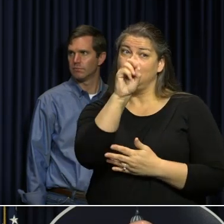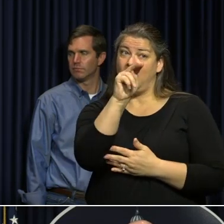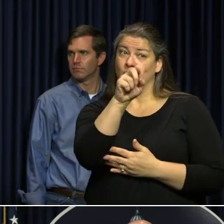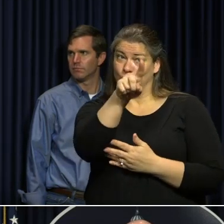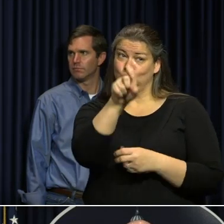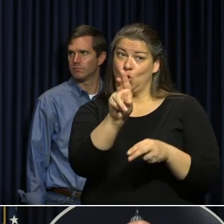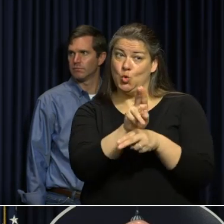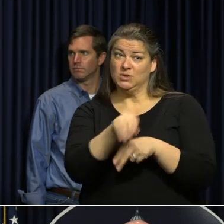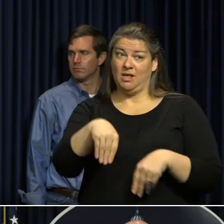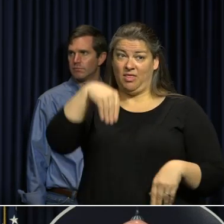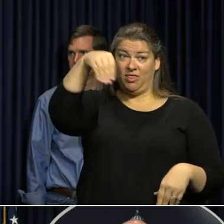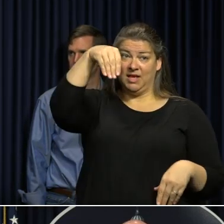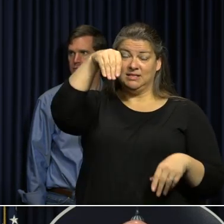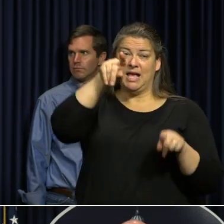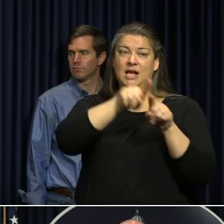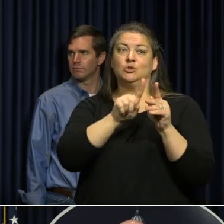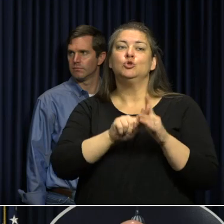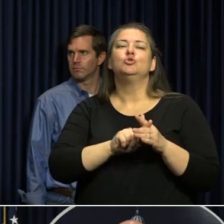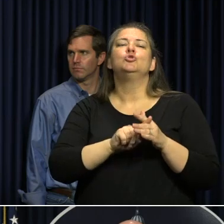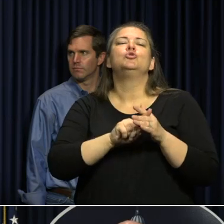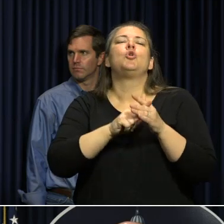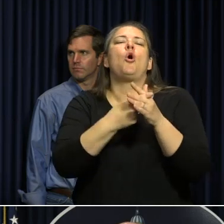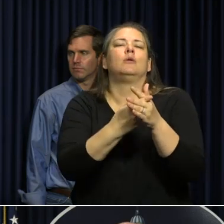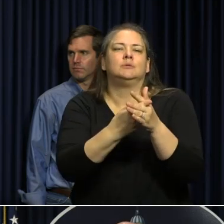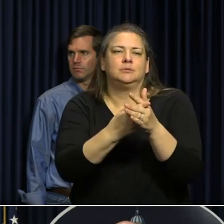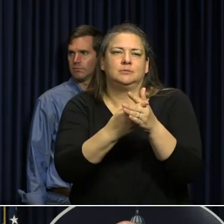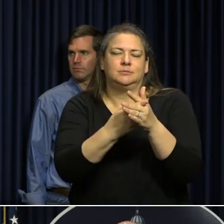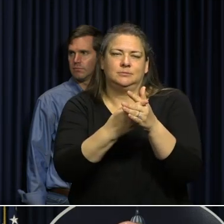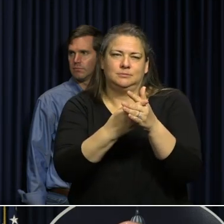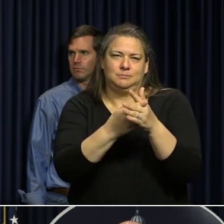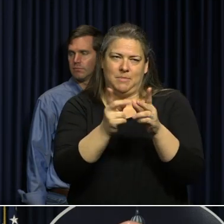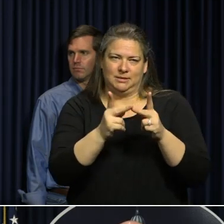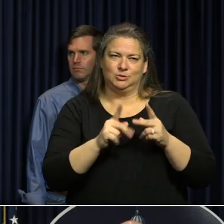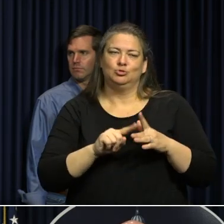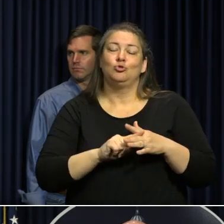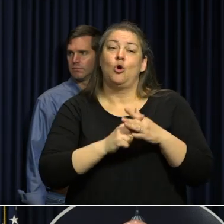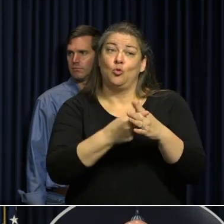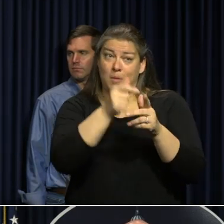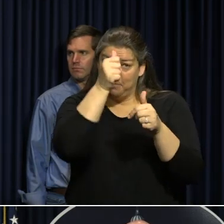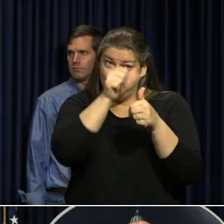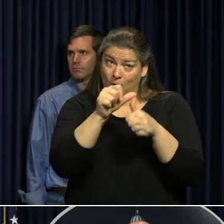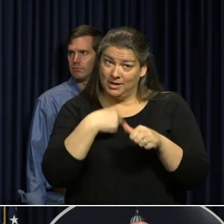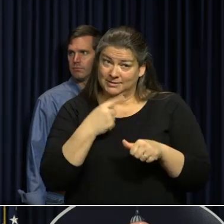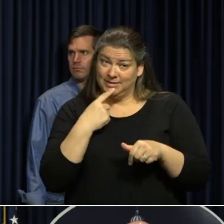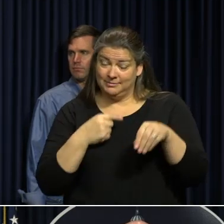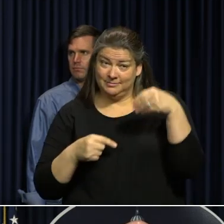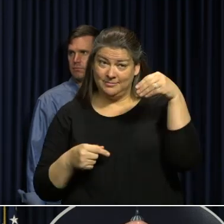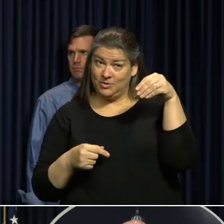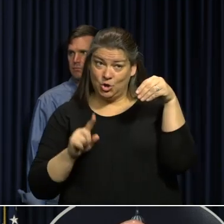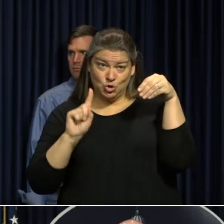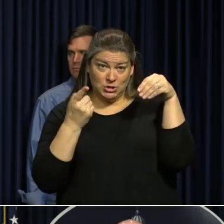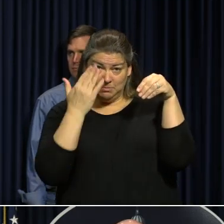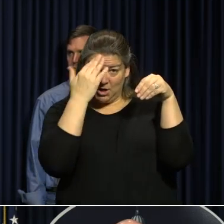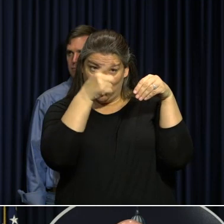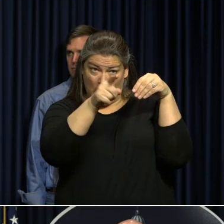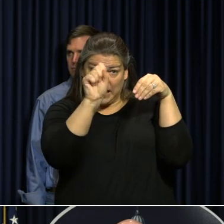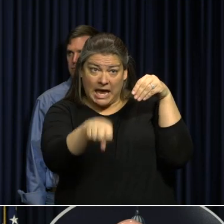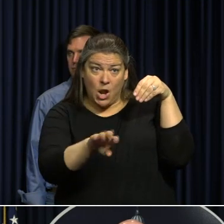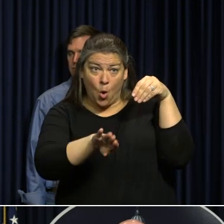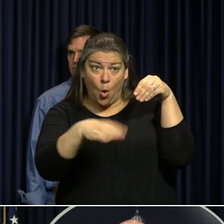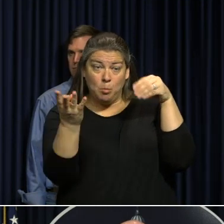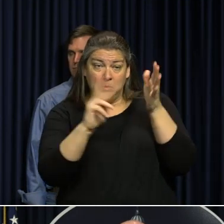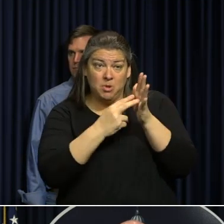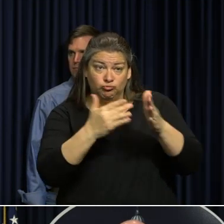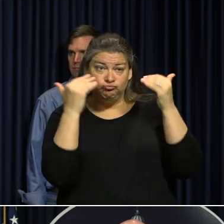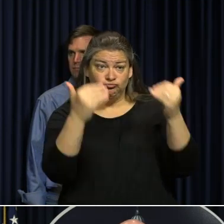use this as a starting place to guide your preparations. Now remember, I said this already, just because you can open tomorrow doesn't